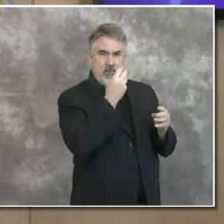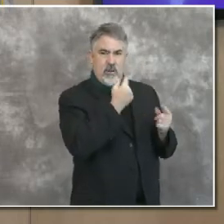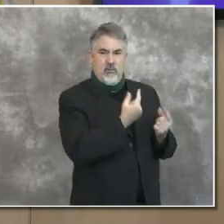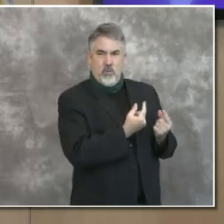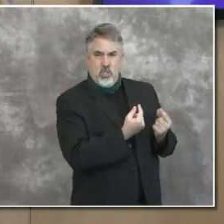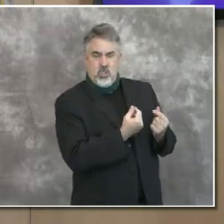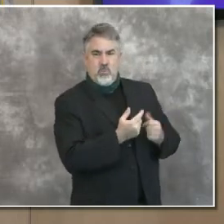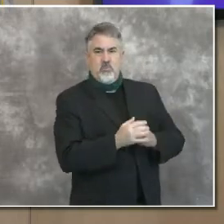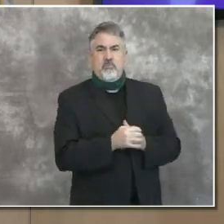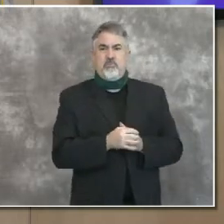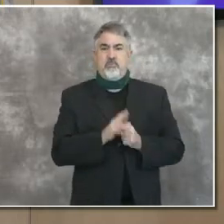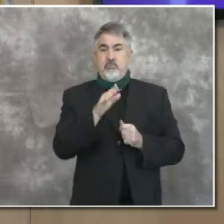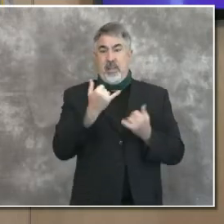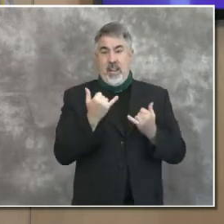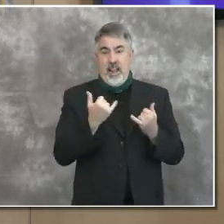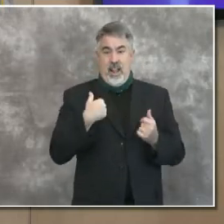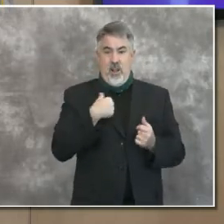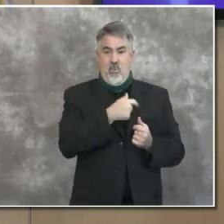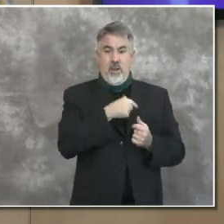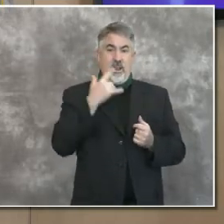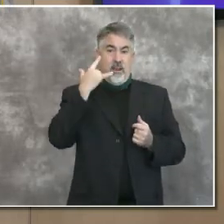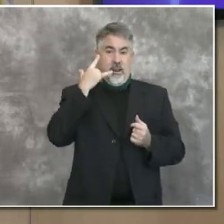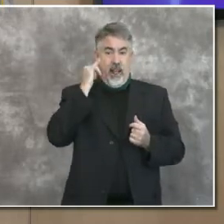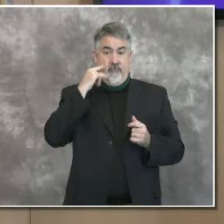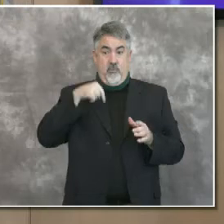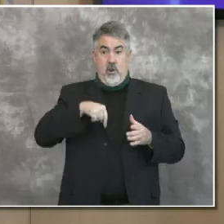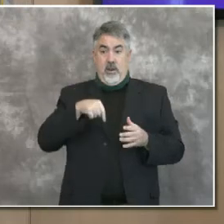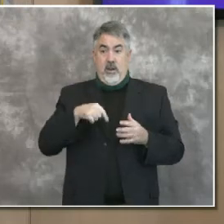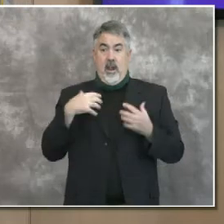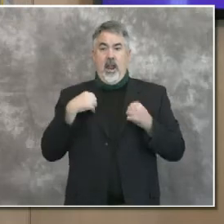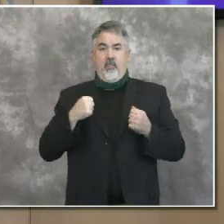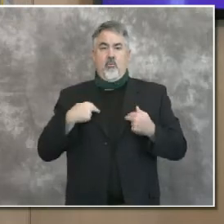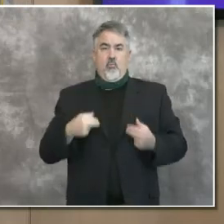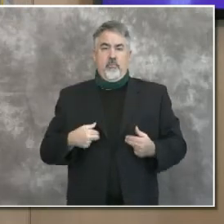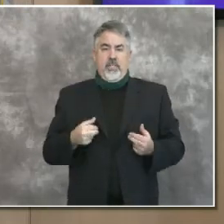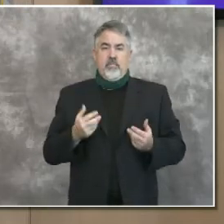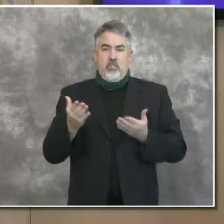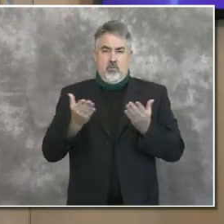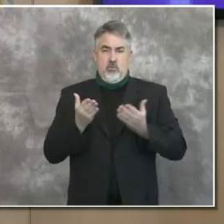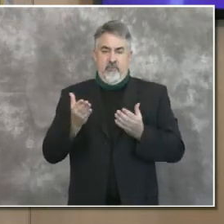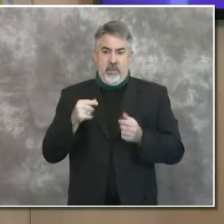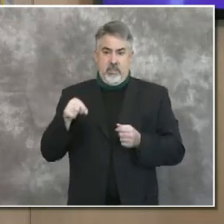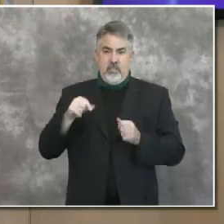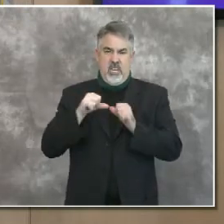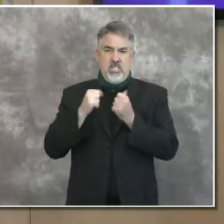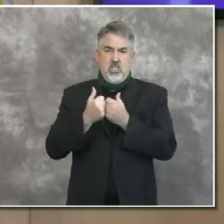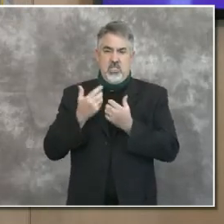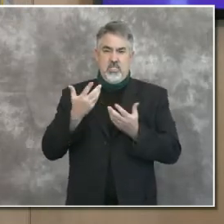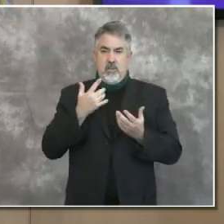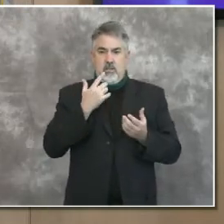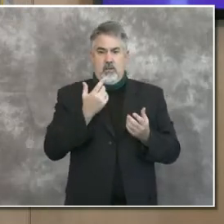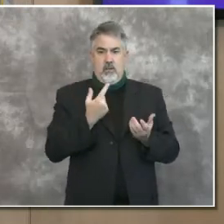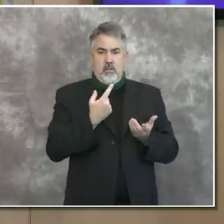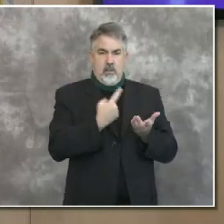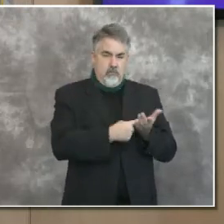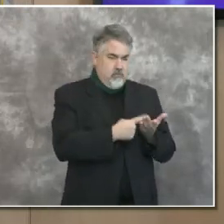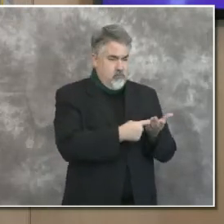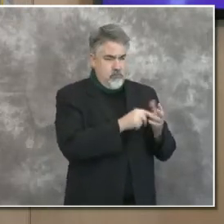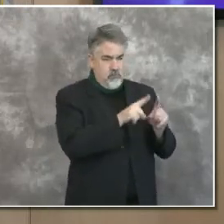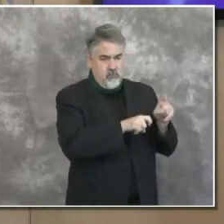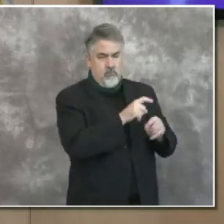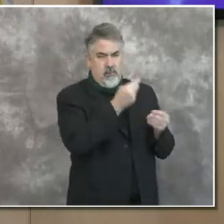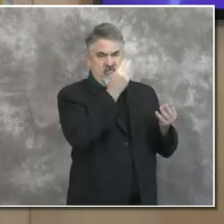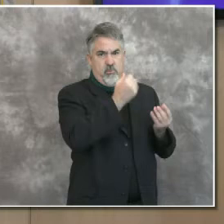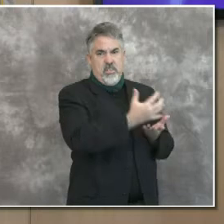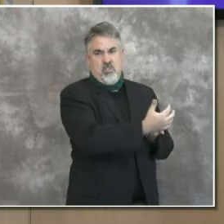to the California Health and Human Services Agency on the situation in Baja California. Meanwhile, we have